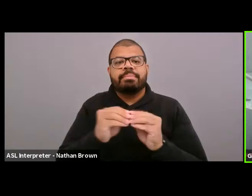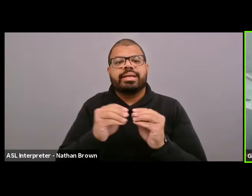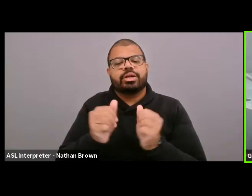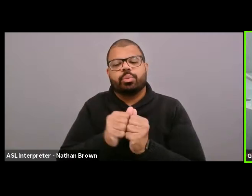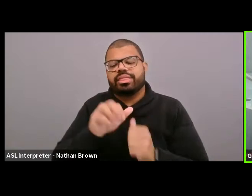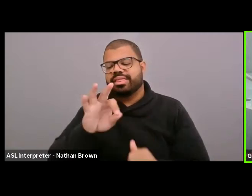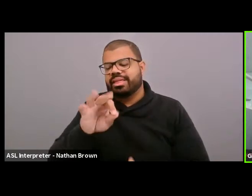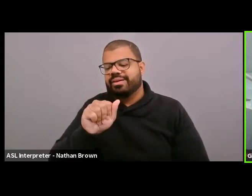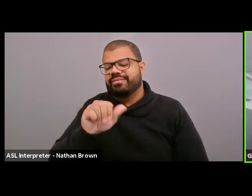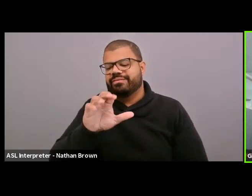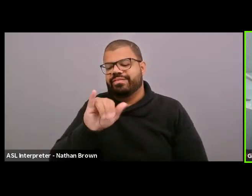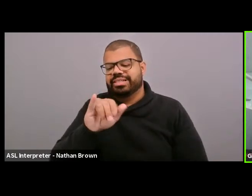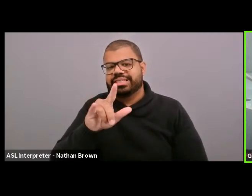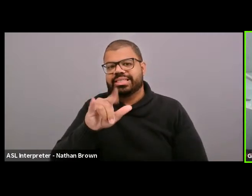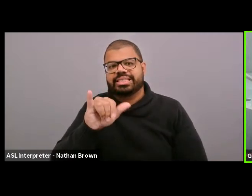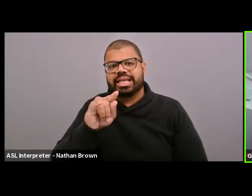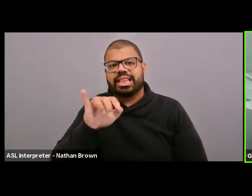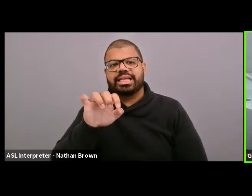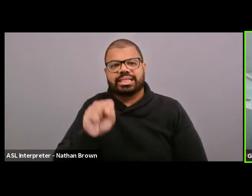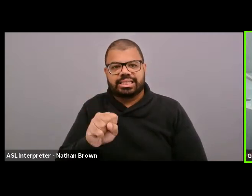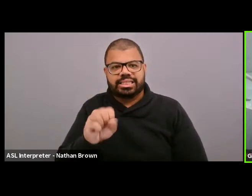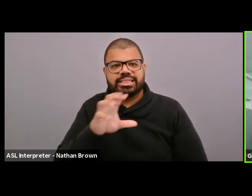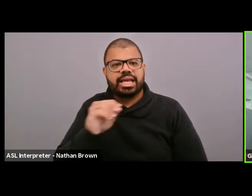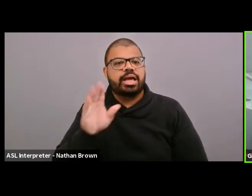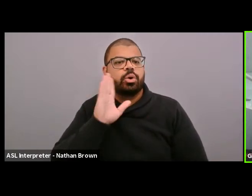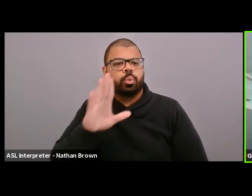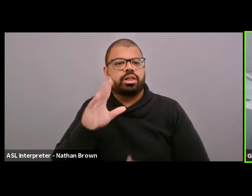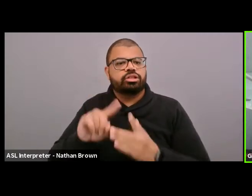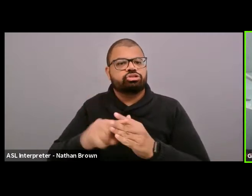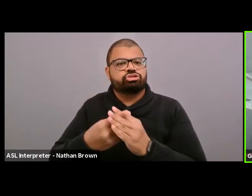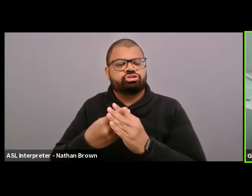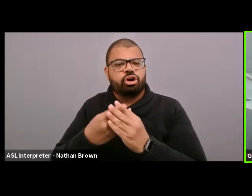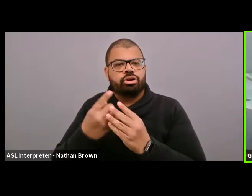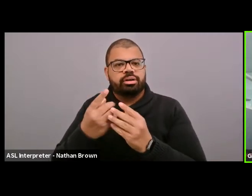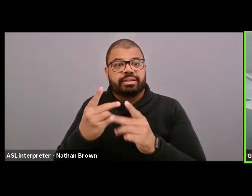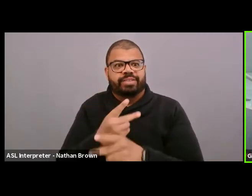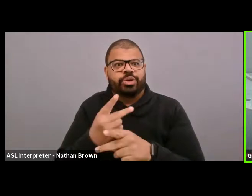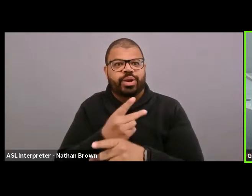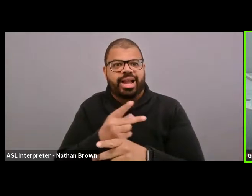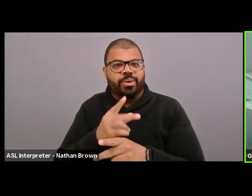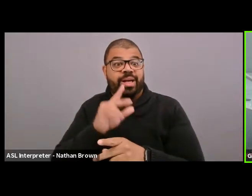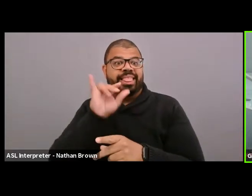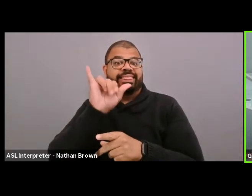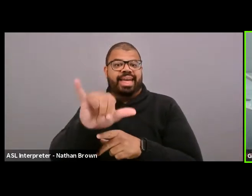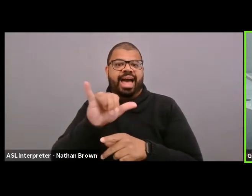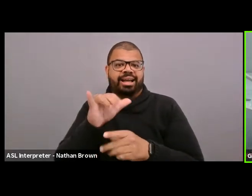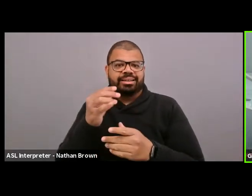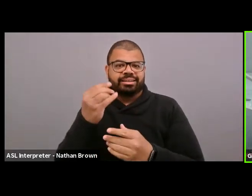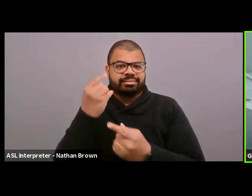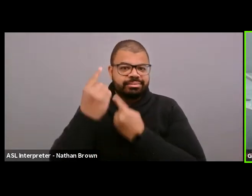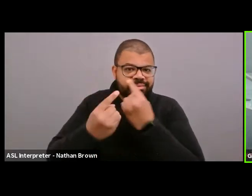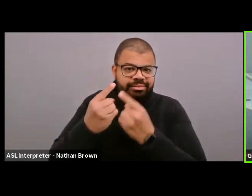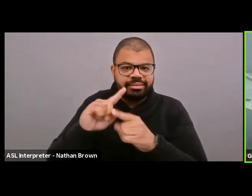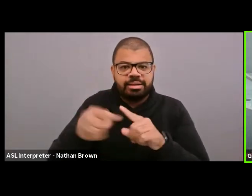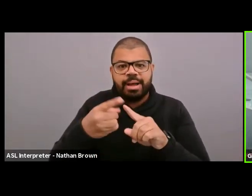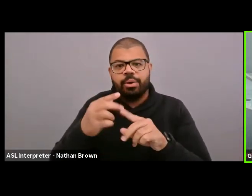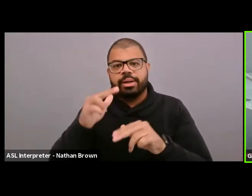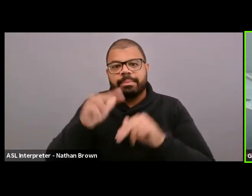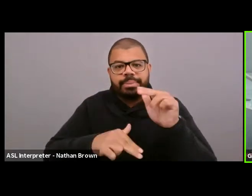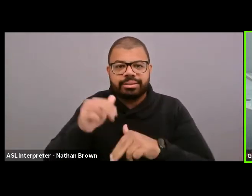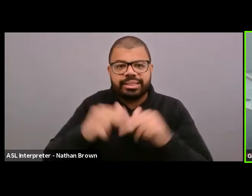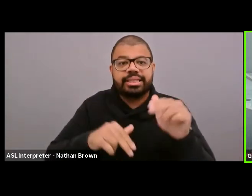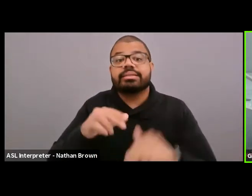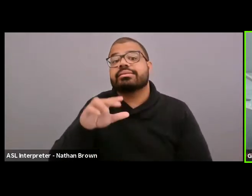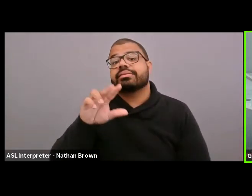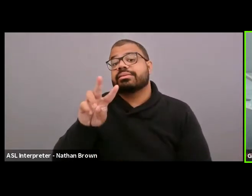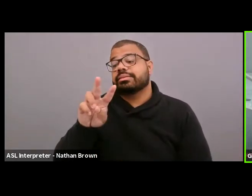facilities, and then we're gonna be contemplating like all those matters and issues about the buildings, especially the